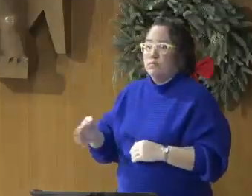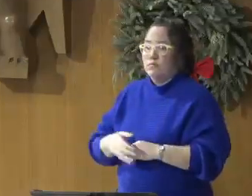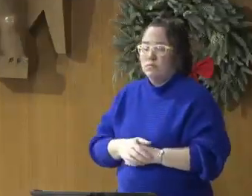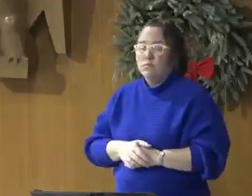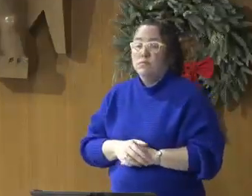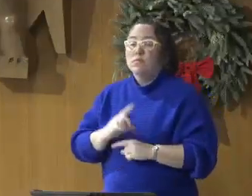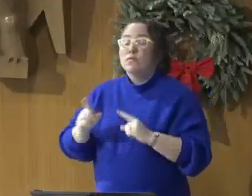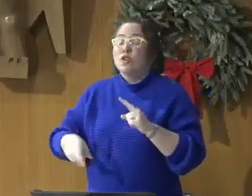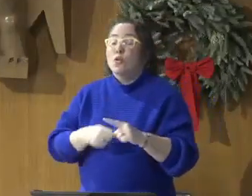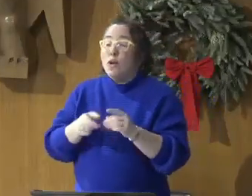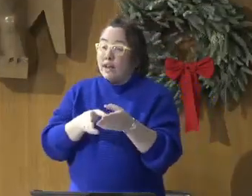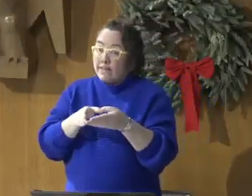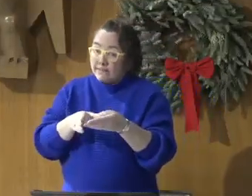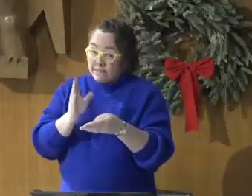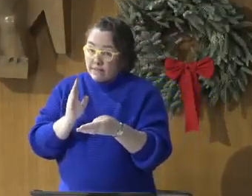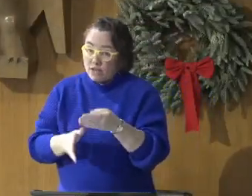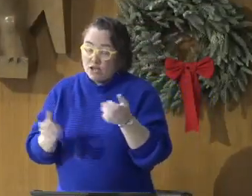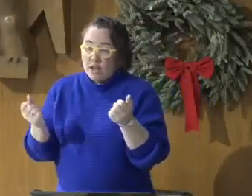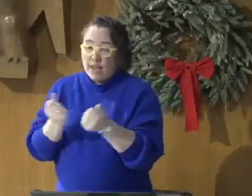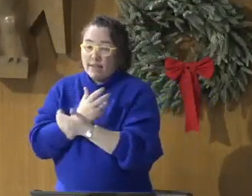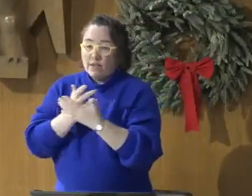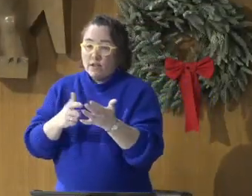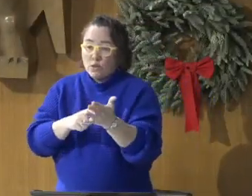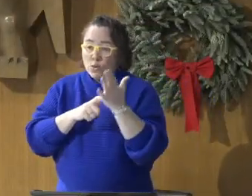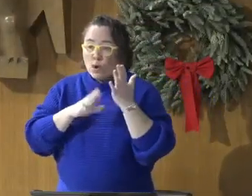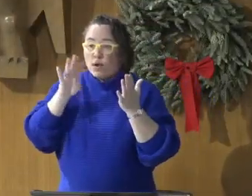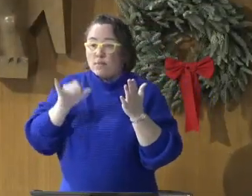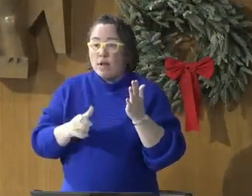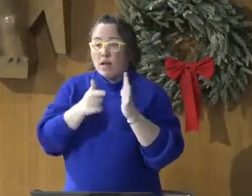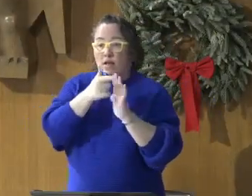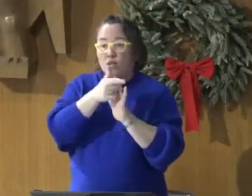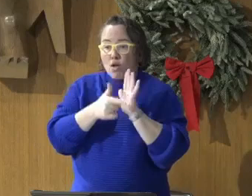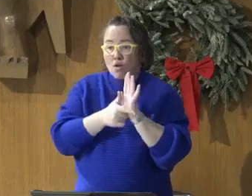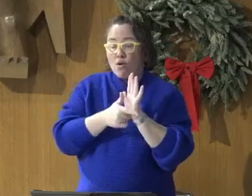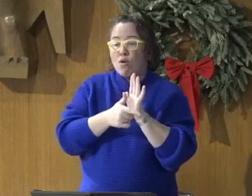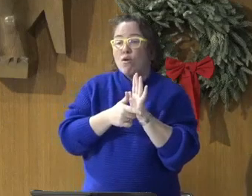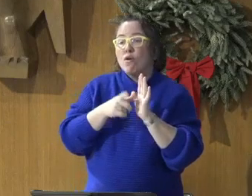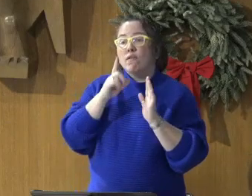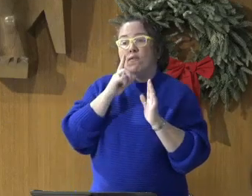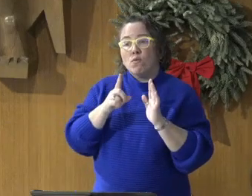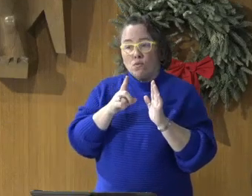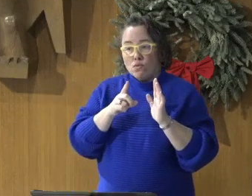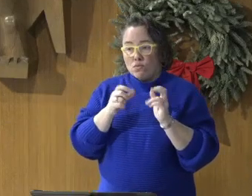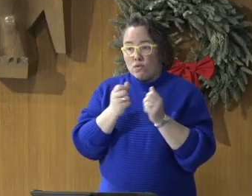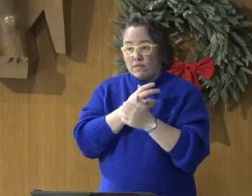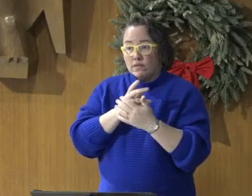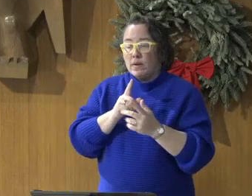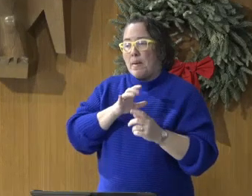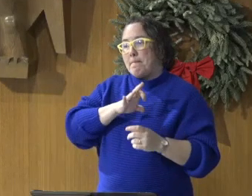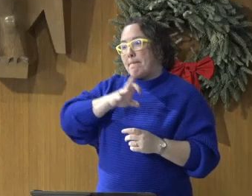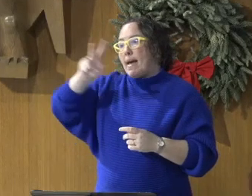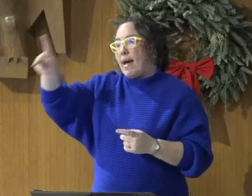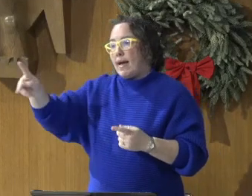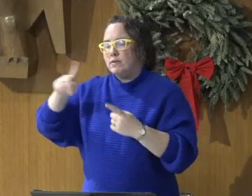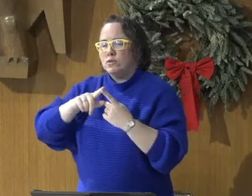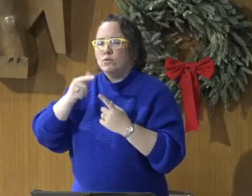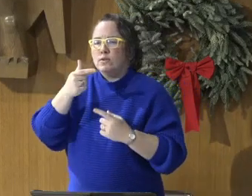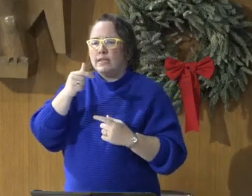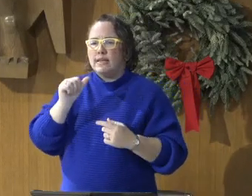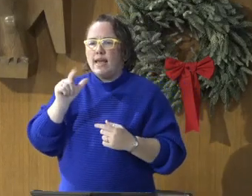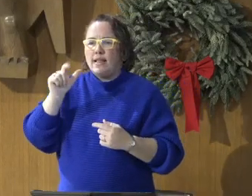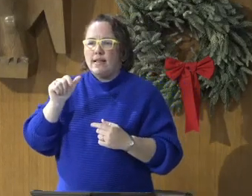When they had finished everything required by the law of the Lord, they returned to Galilee, to their own town of